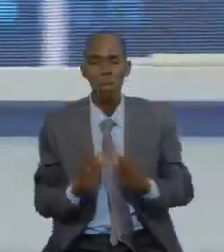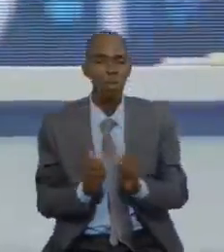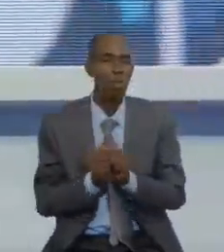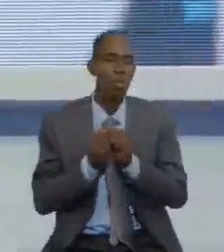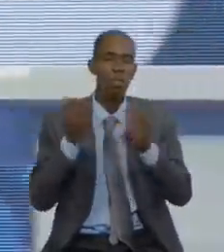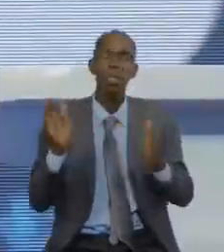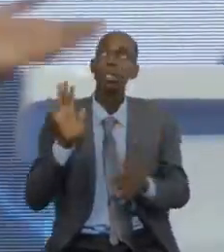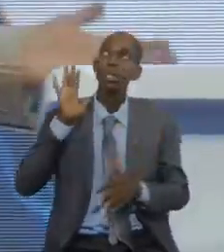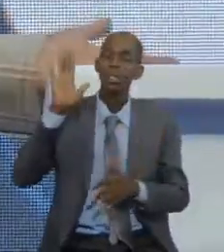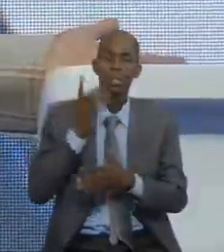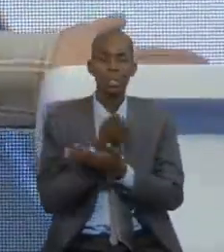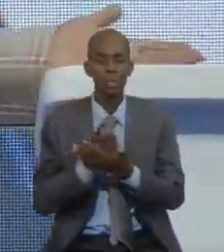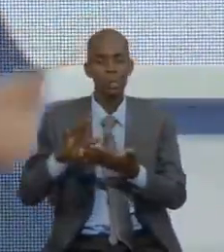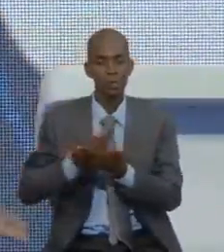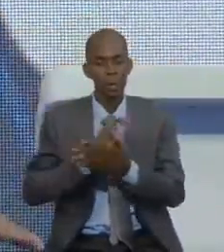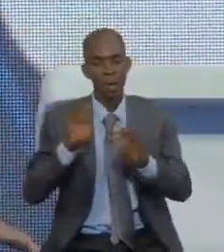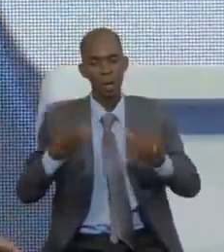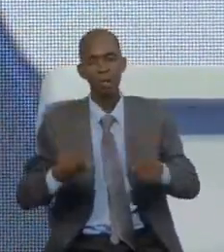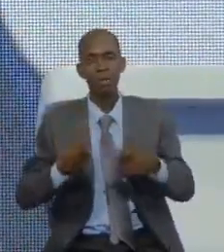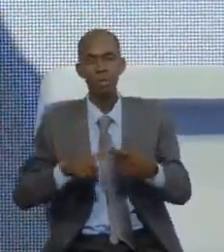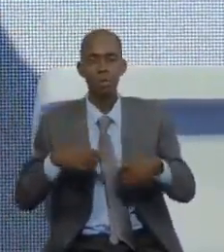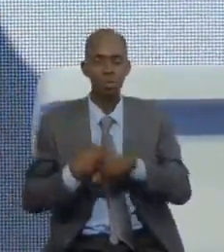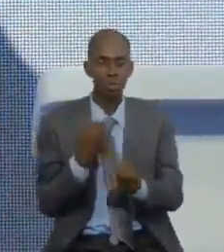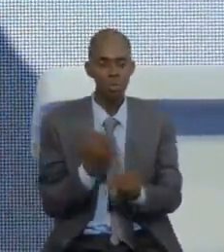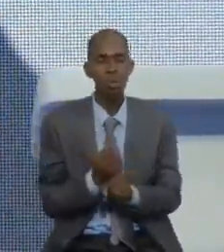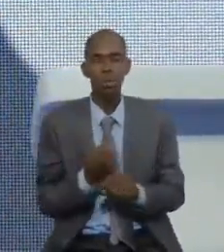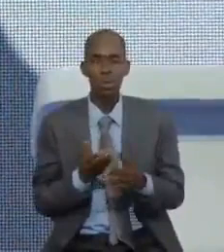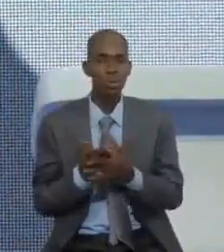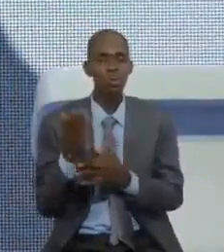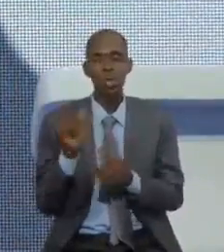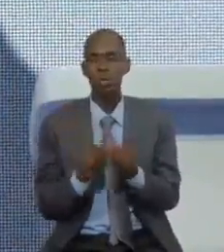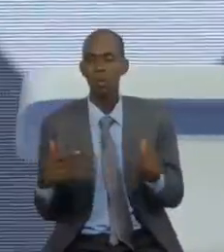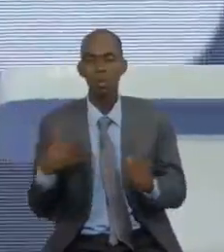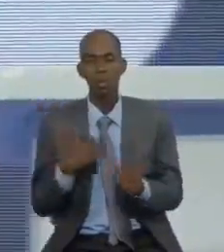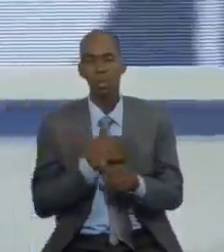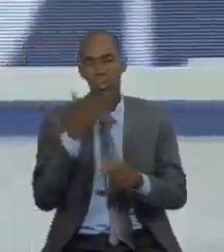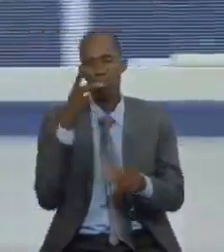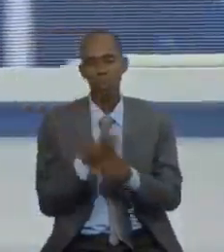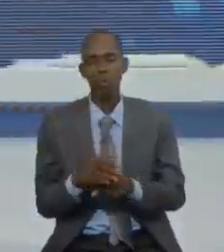divine ability to make true everything we're promising ourselves.